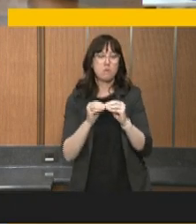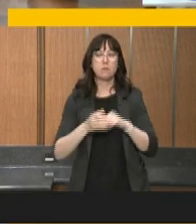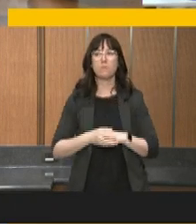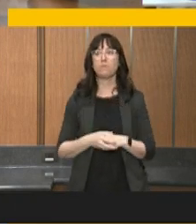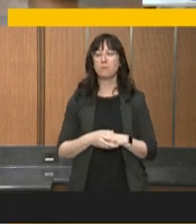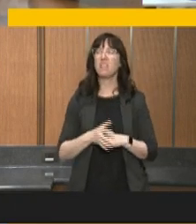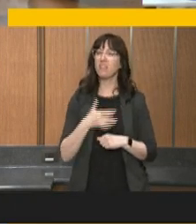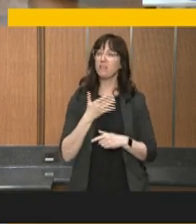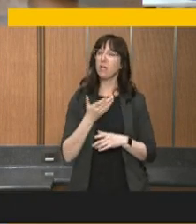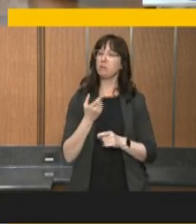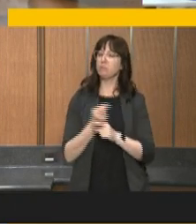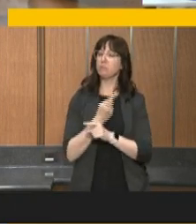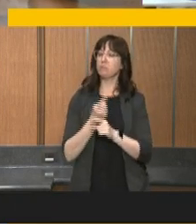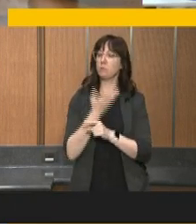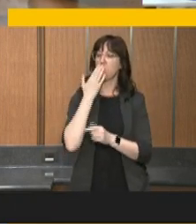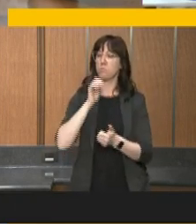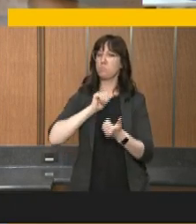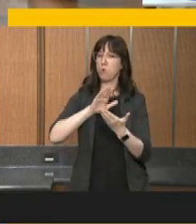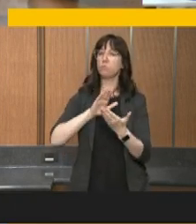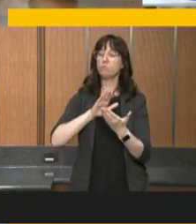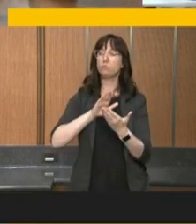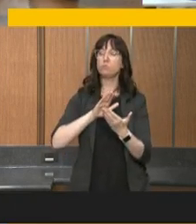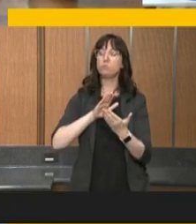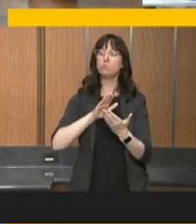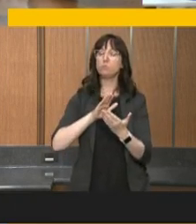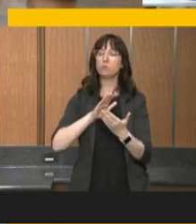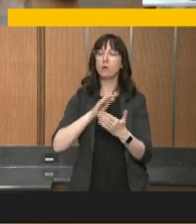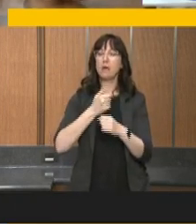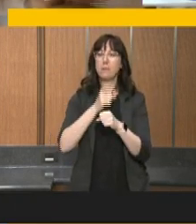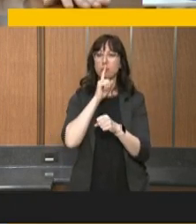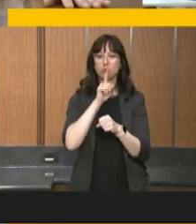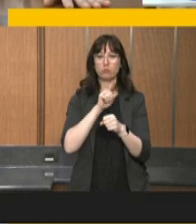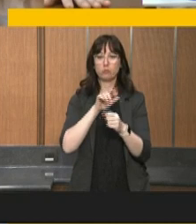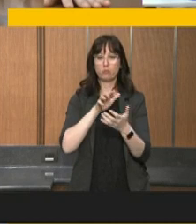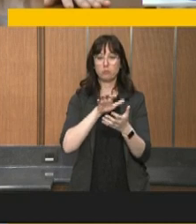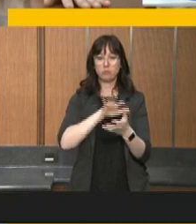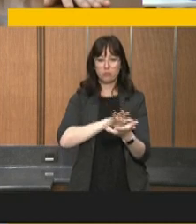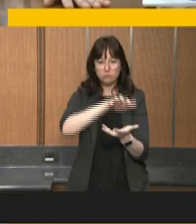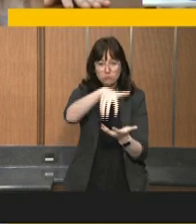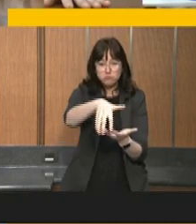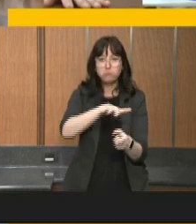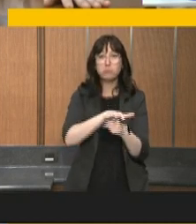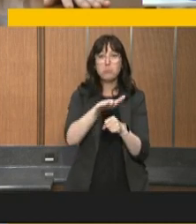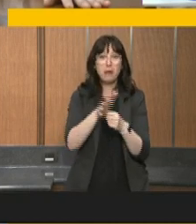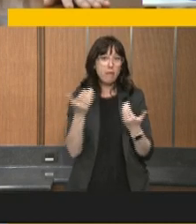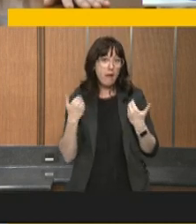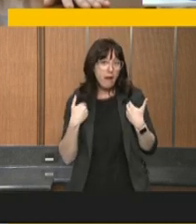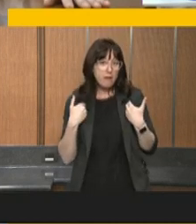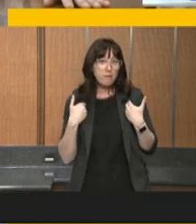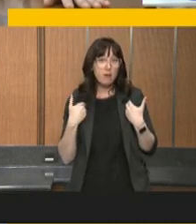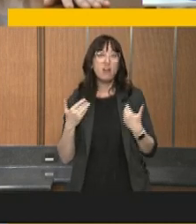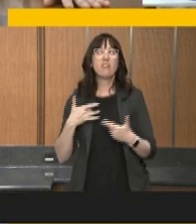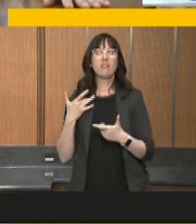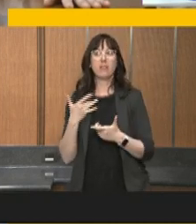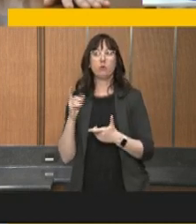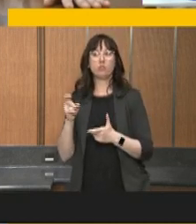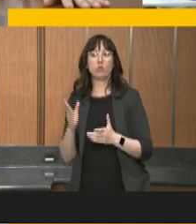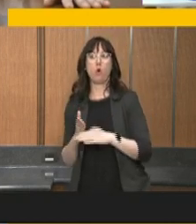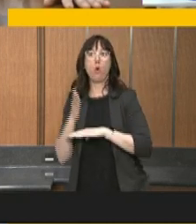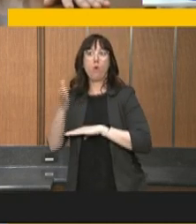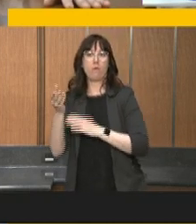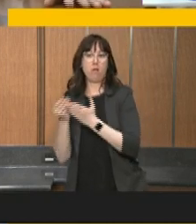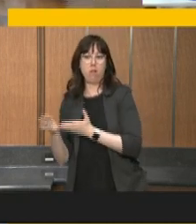prudent measure to ensure that we can have what we need, ensure that we even perhaps buy more than what we need. But I will also say